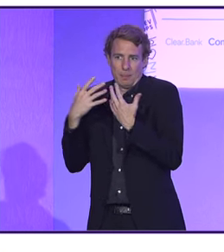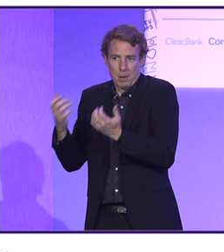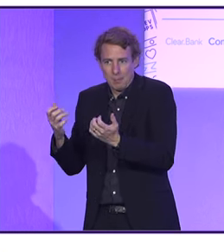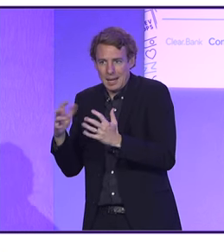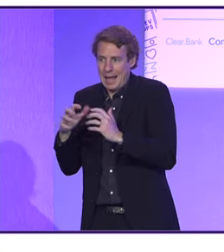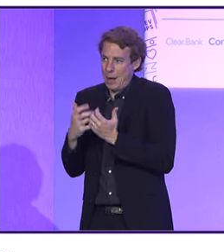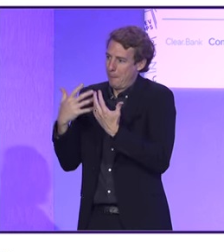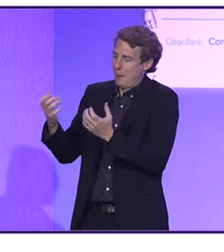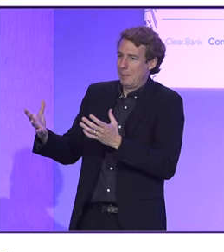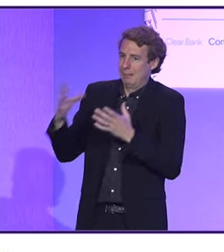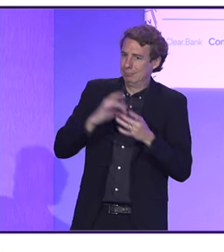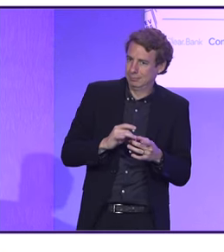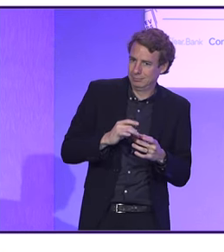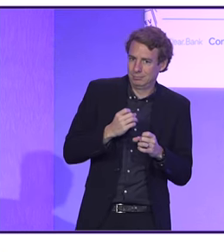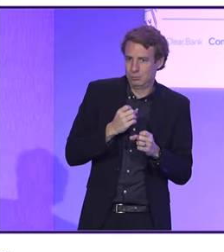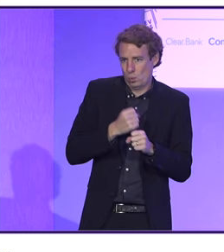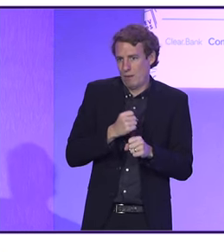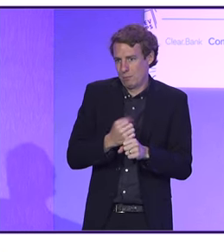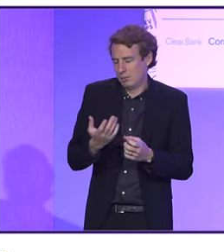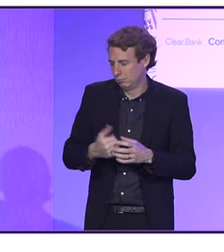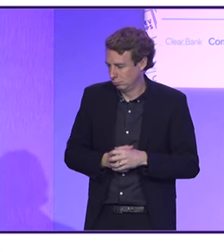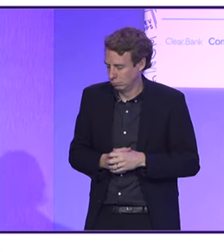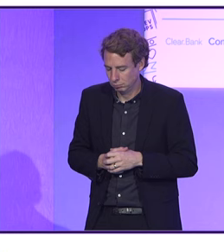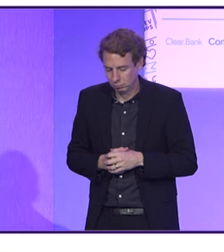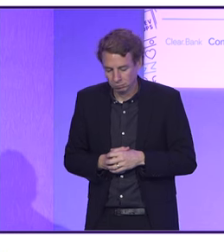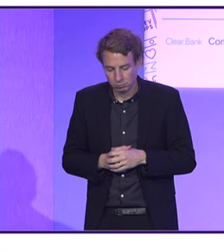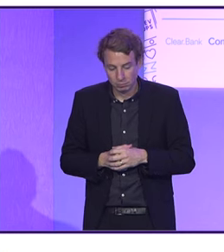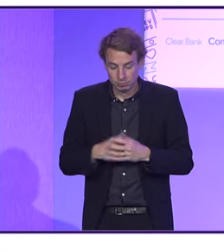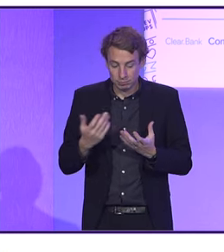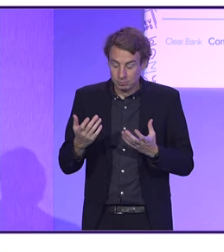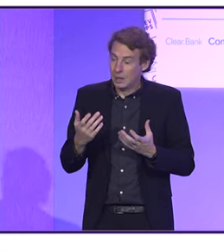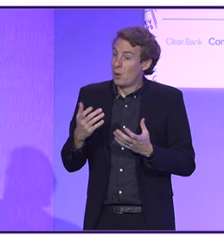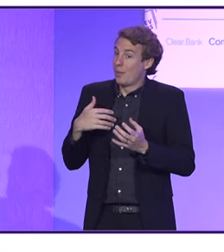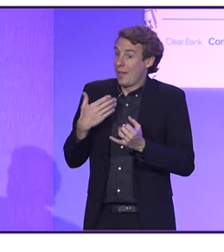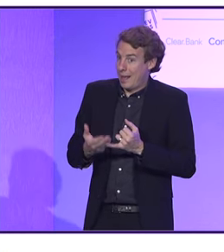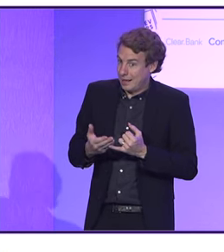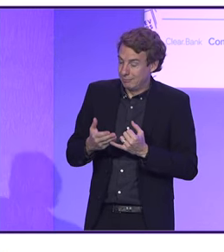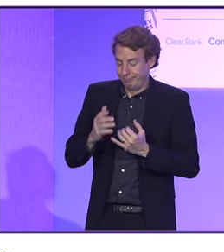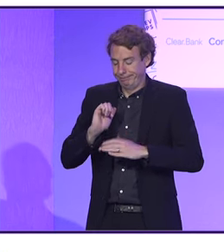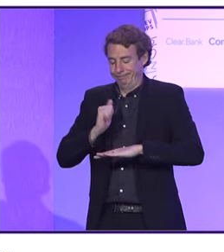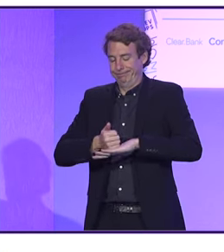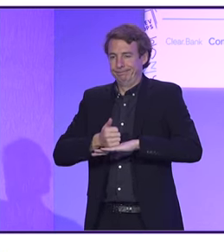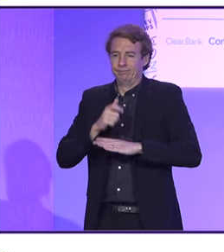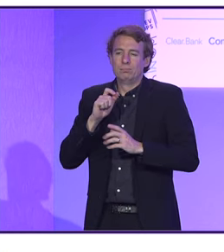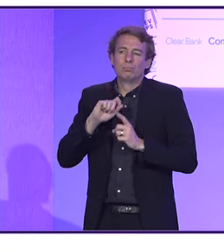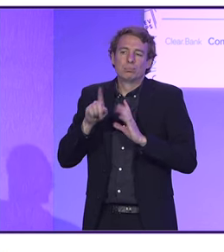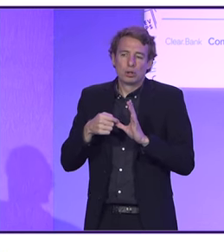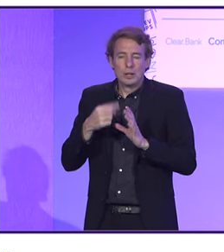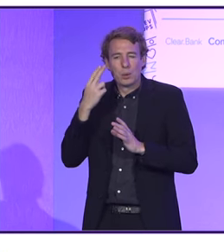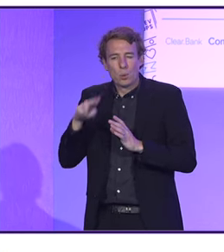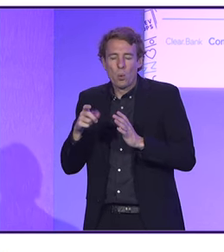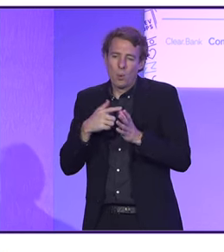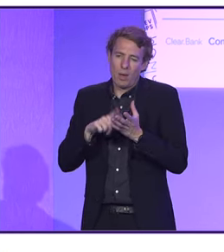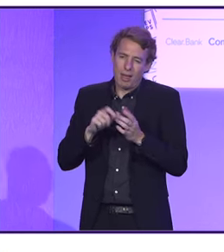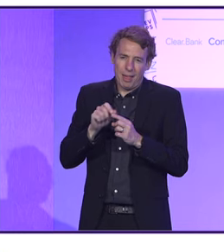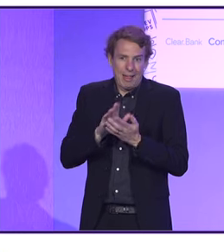online. And the result of this was that a project called AlphaGov was kicked off. And this was an early